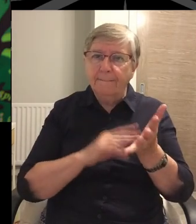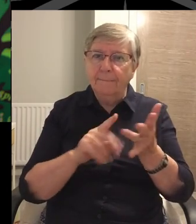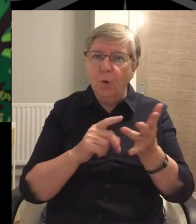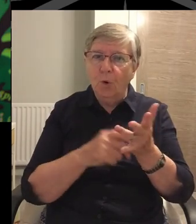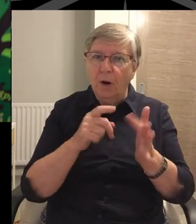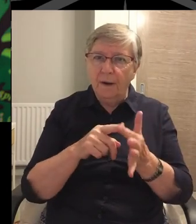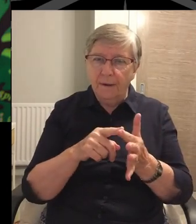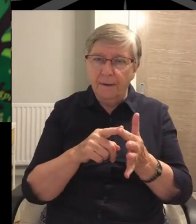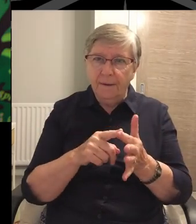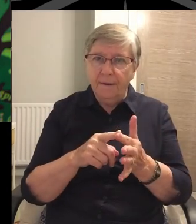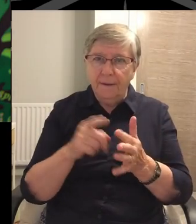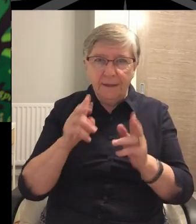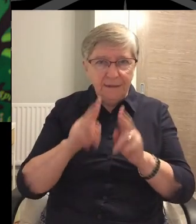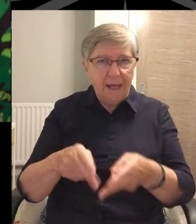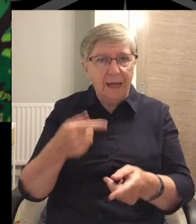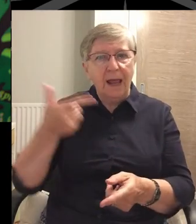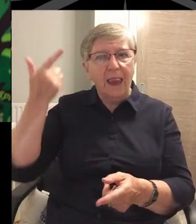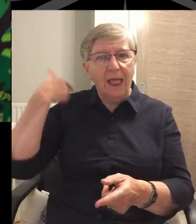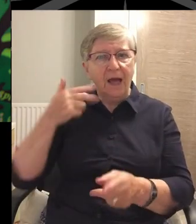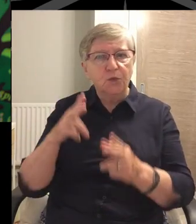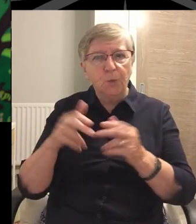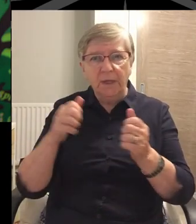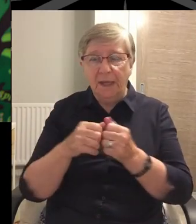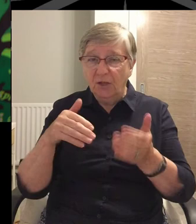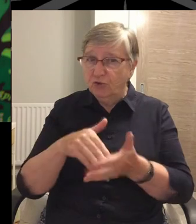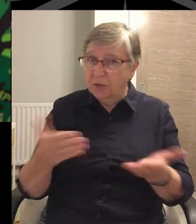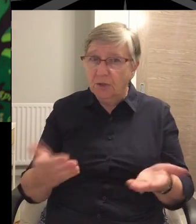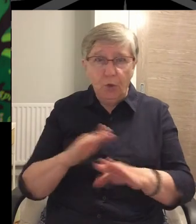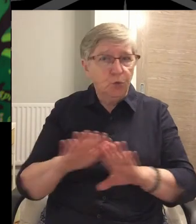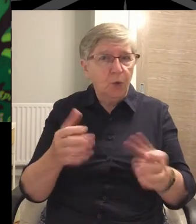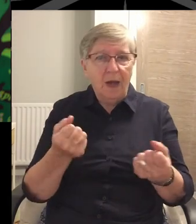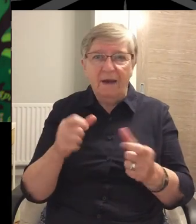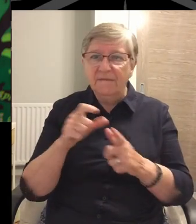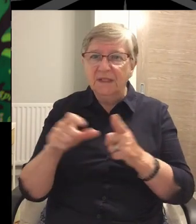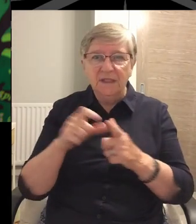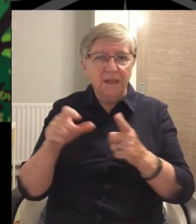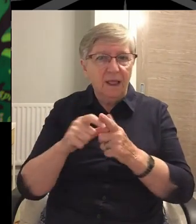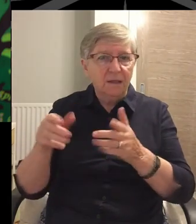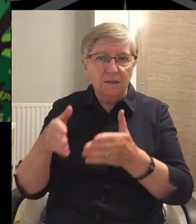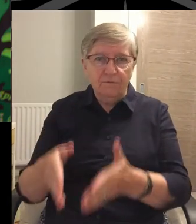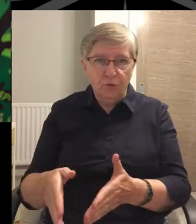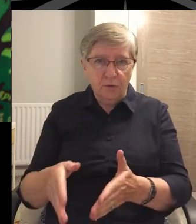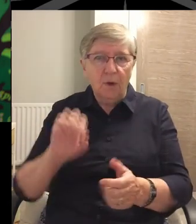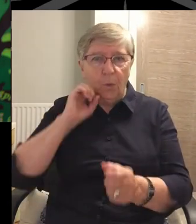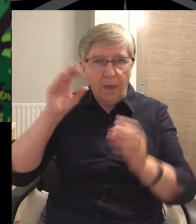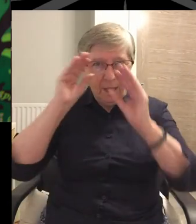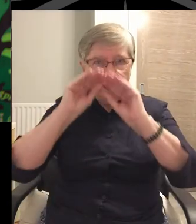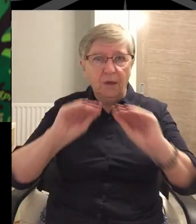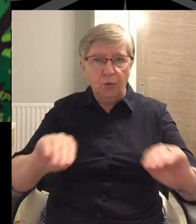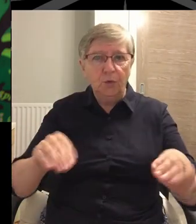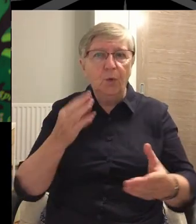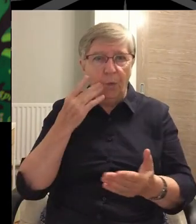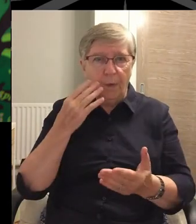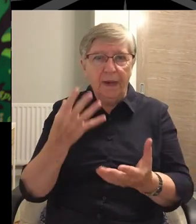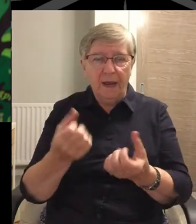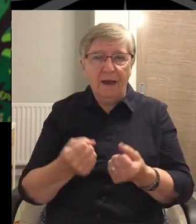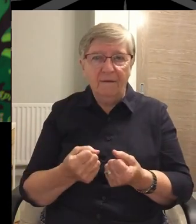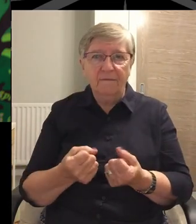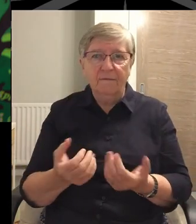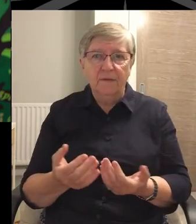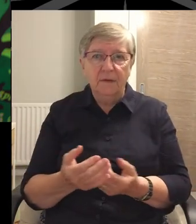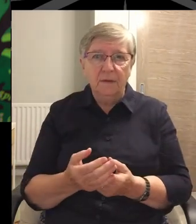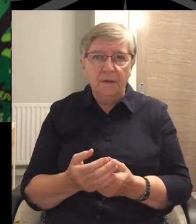this service, we still do not have the funeral details, but we will try to make them available and known as soon as we have them. We